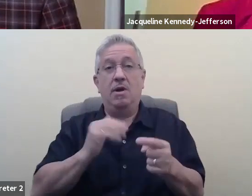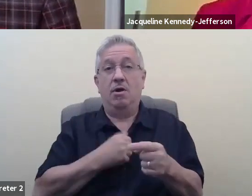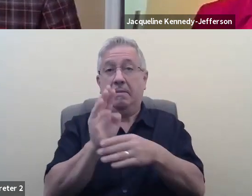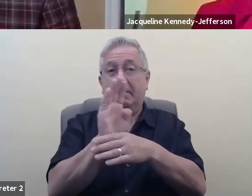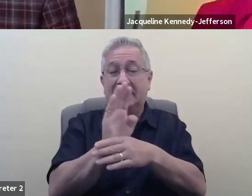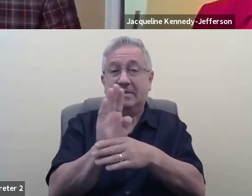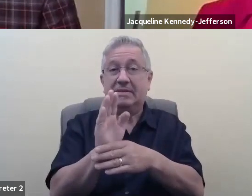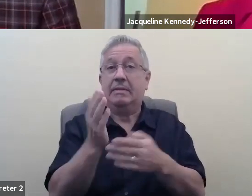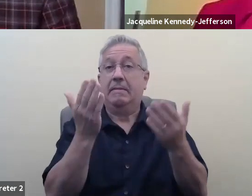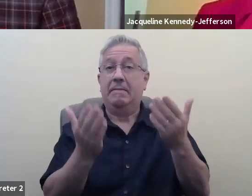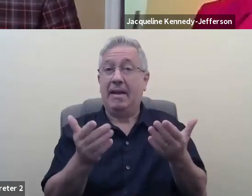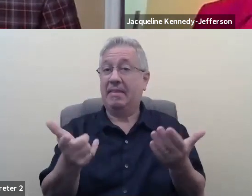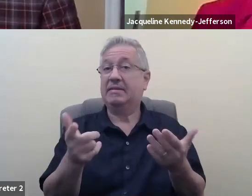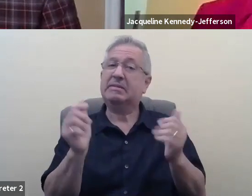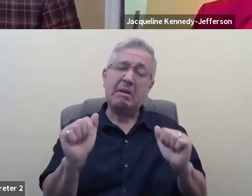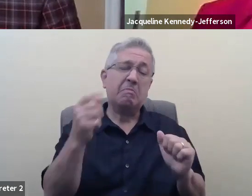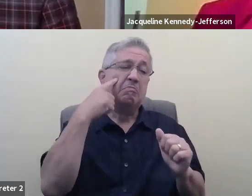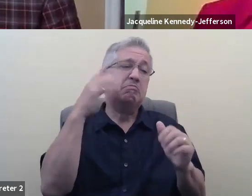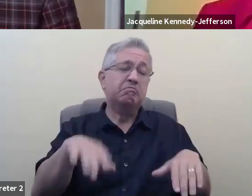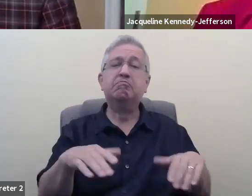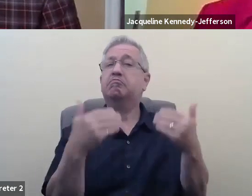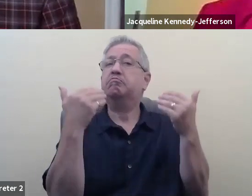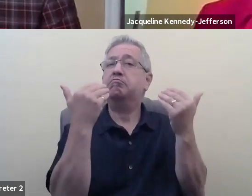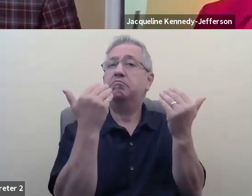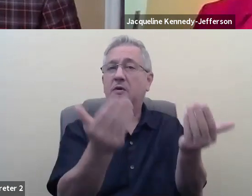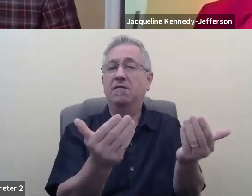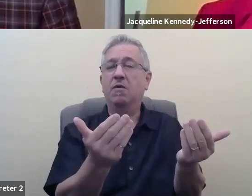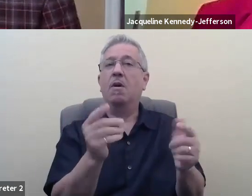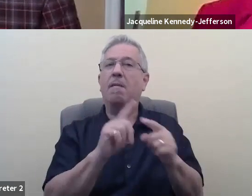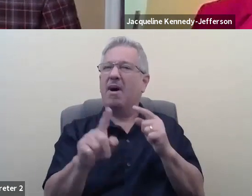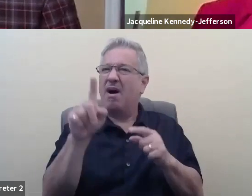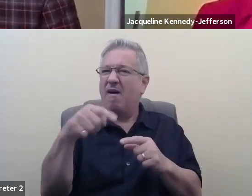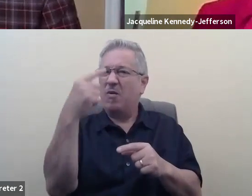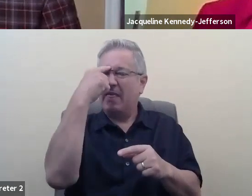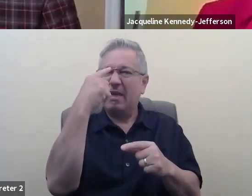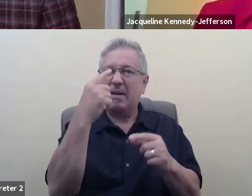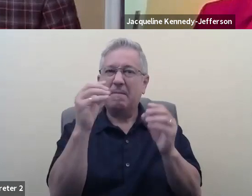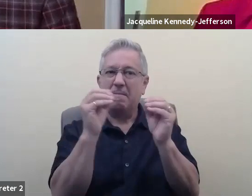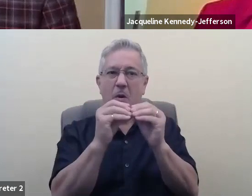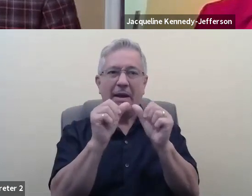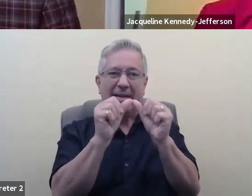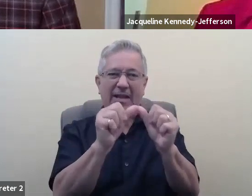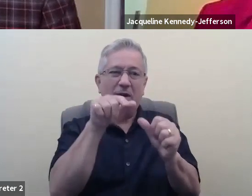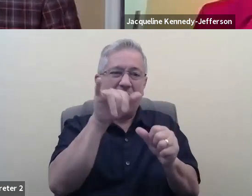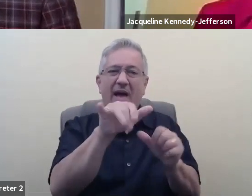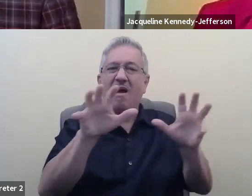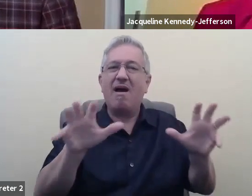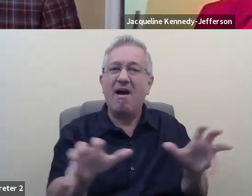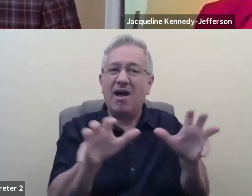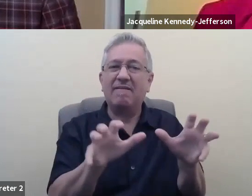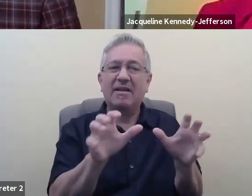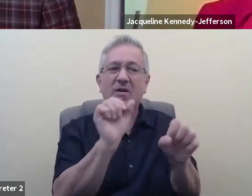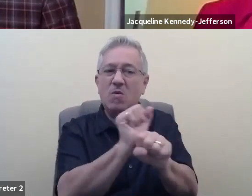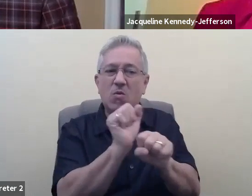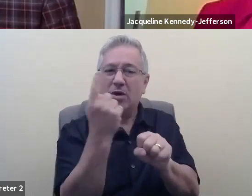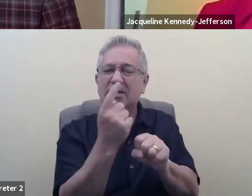to not move forward, right? And so you have to sustain, the activities that you have going on, right? We had things planned,